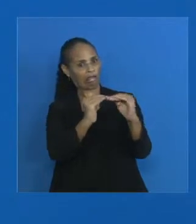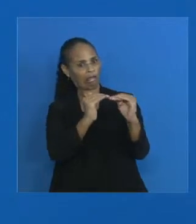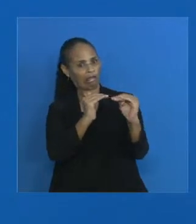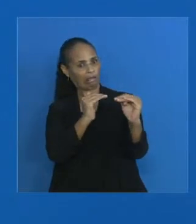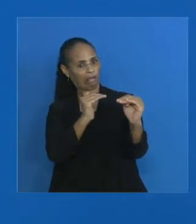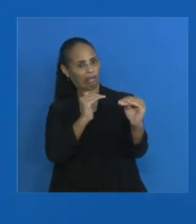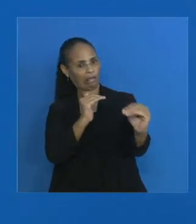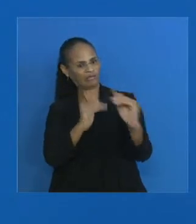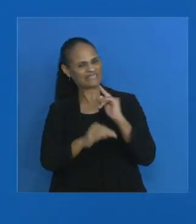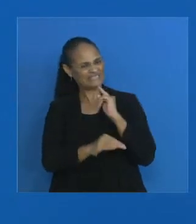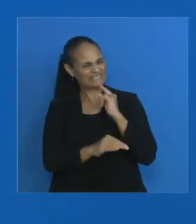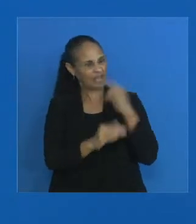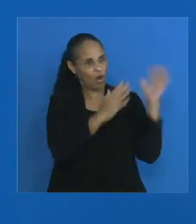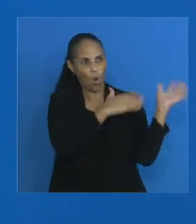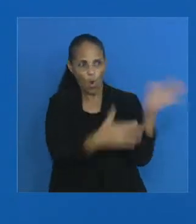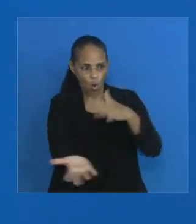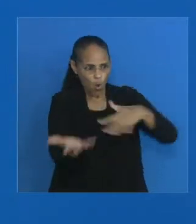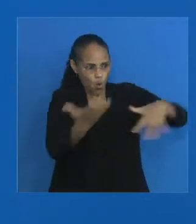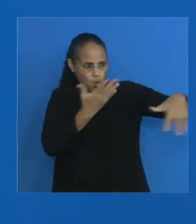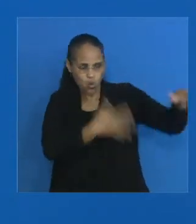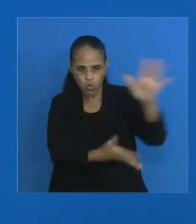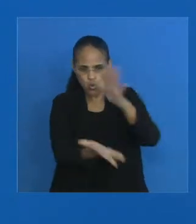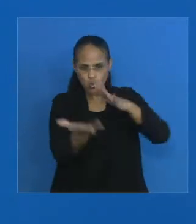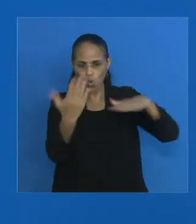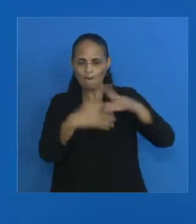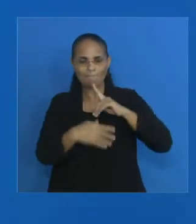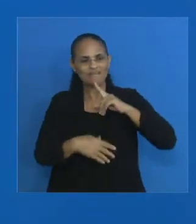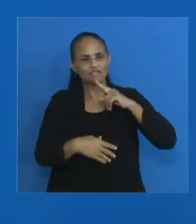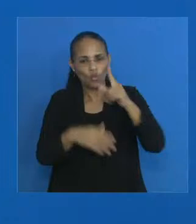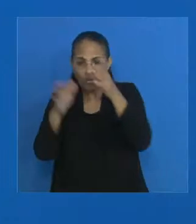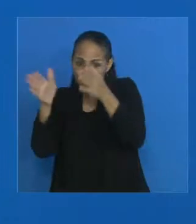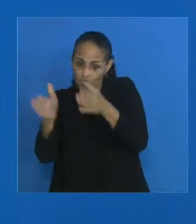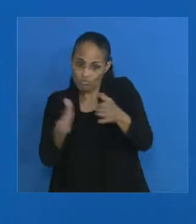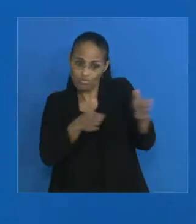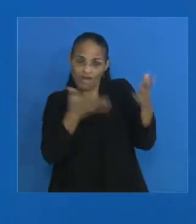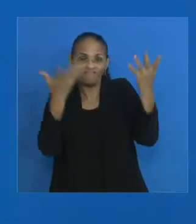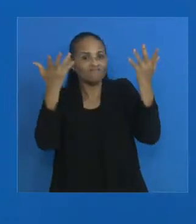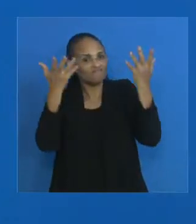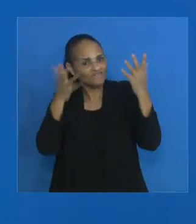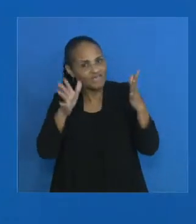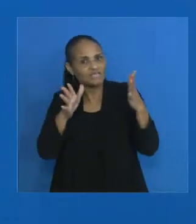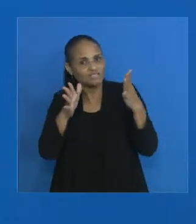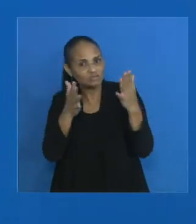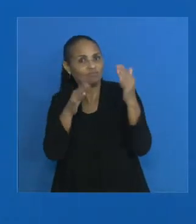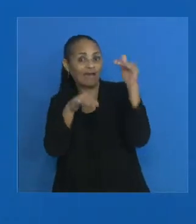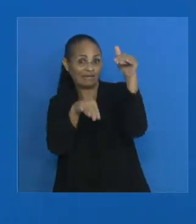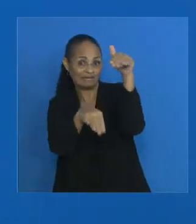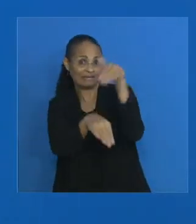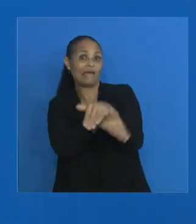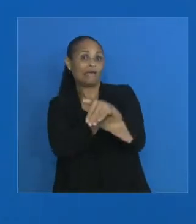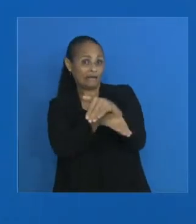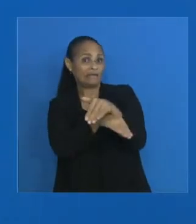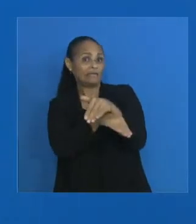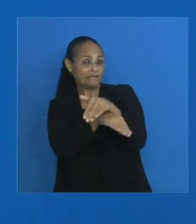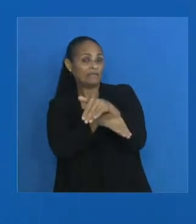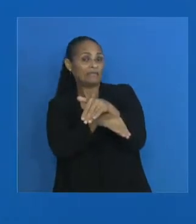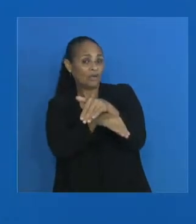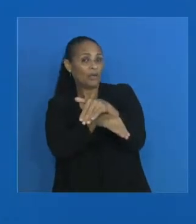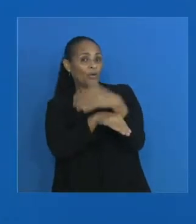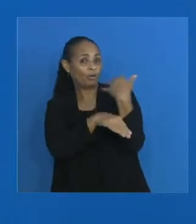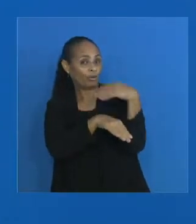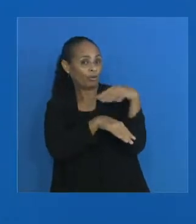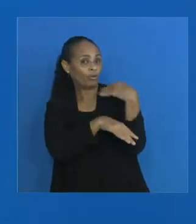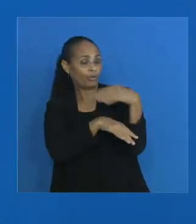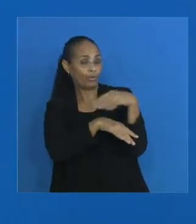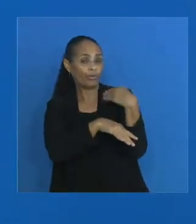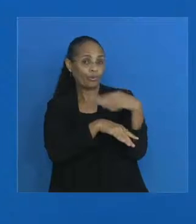winds. So we are asking people to ensure that their preparations are completed by tonight. And for